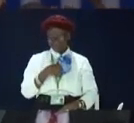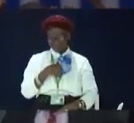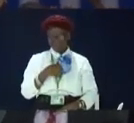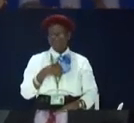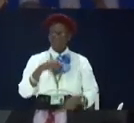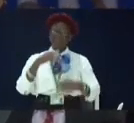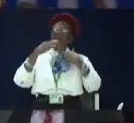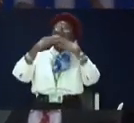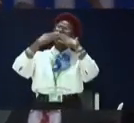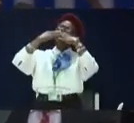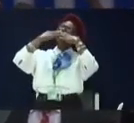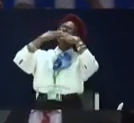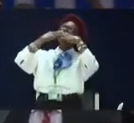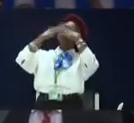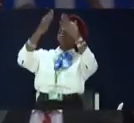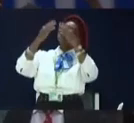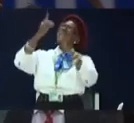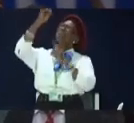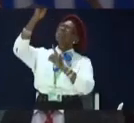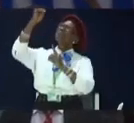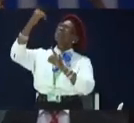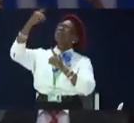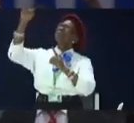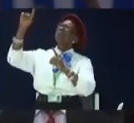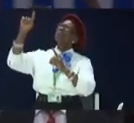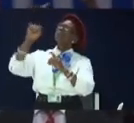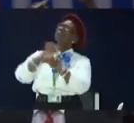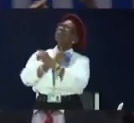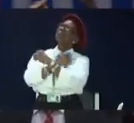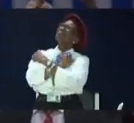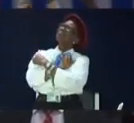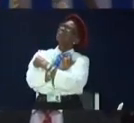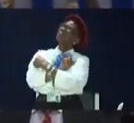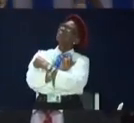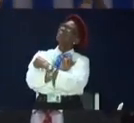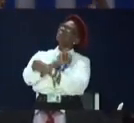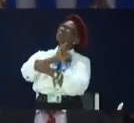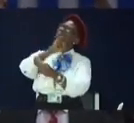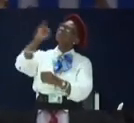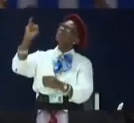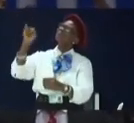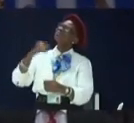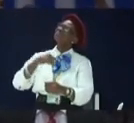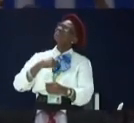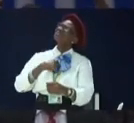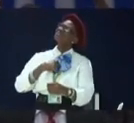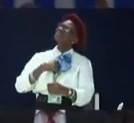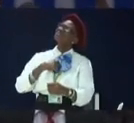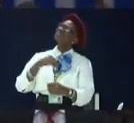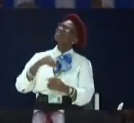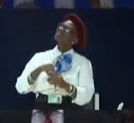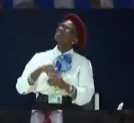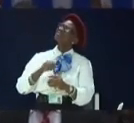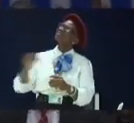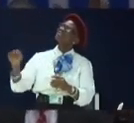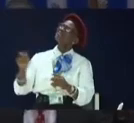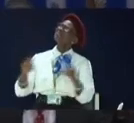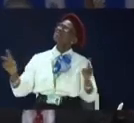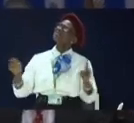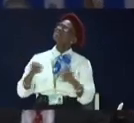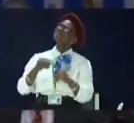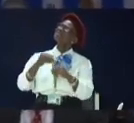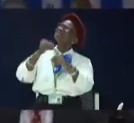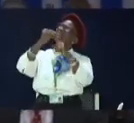Thank you for loving me in a very special way. Mo dúpẹ́ pé ẹ nífẹ̀ẹ́ mi ní ọ̀nà tó ṣe pàtàkì. Now by